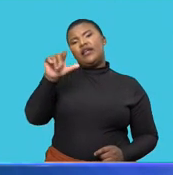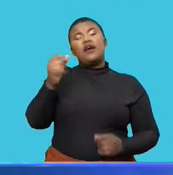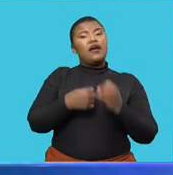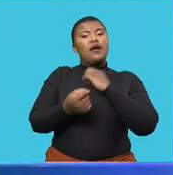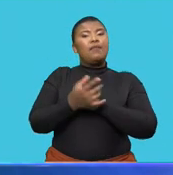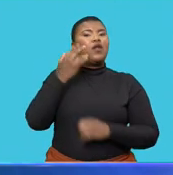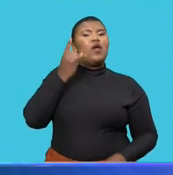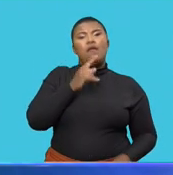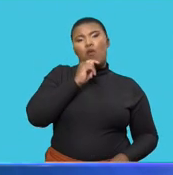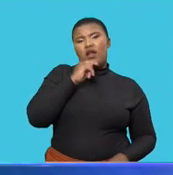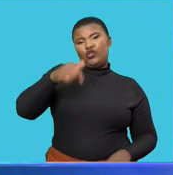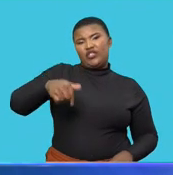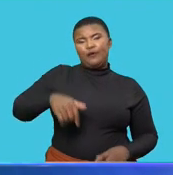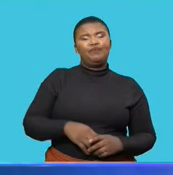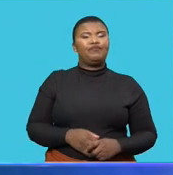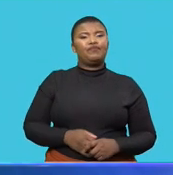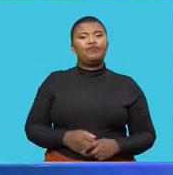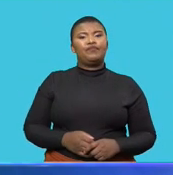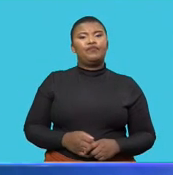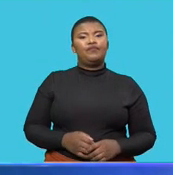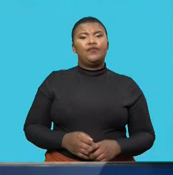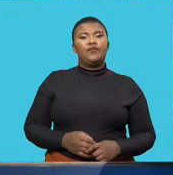the list of matters that were discussed at the workshop.